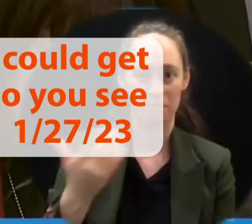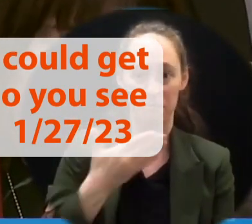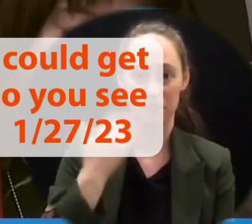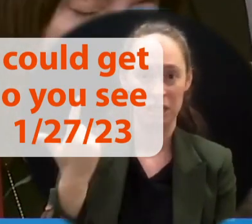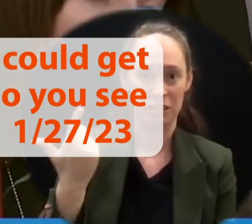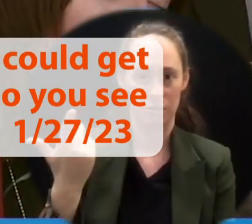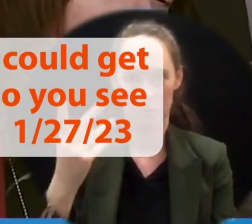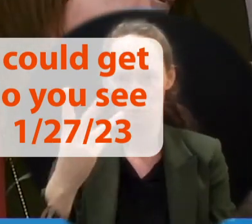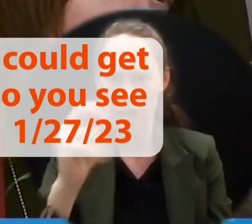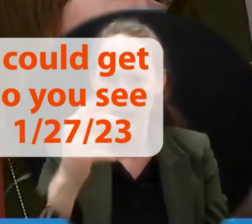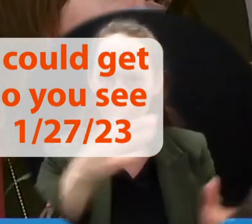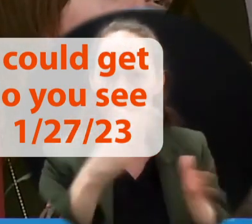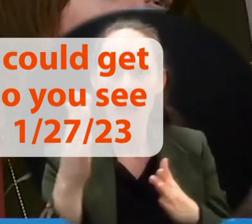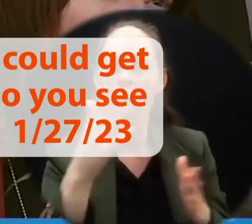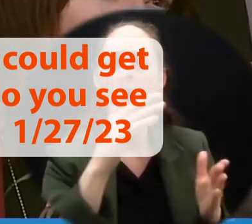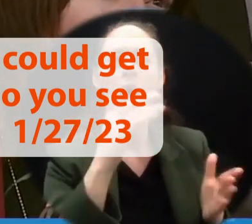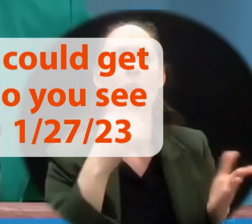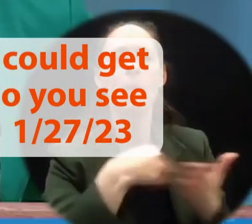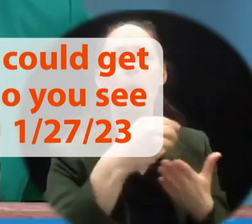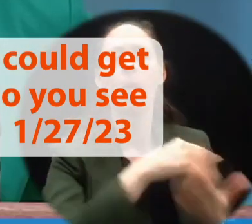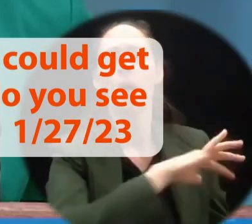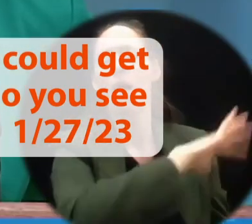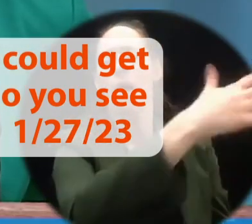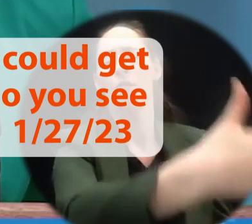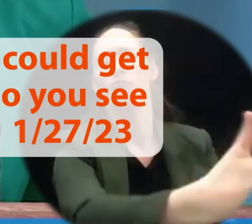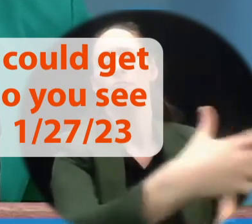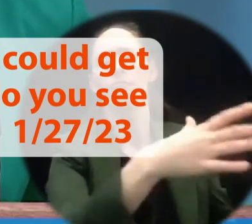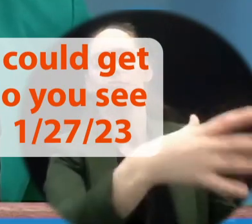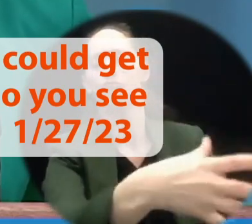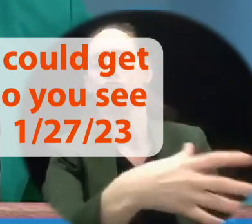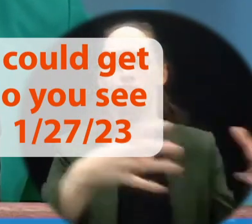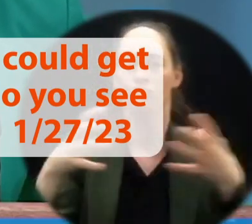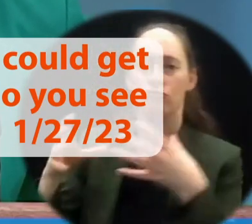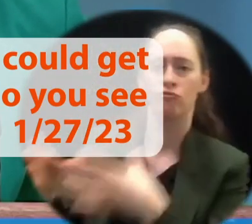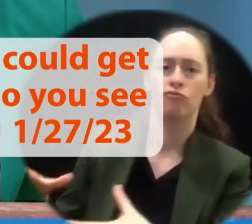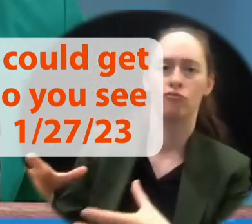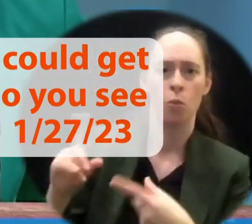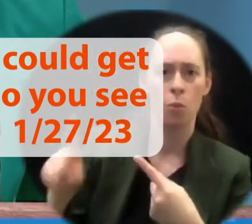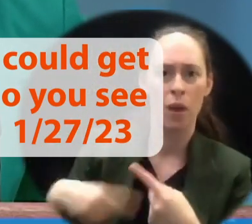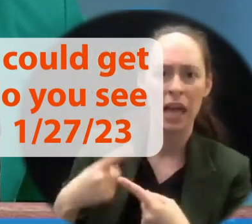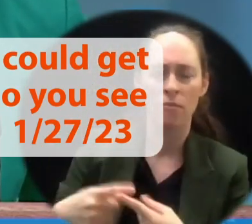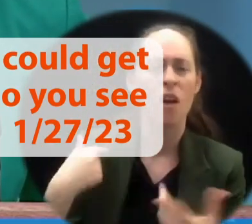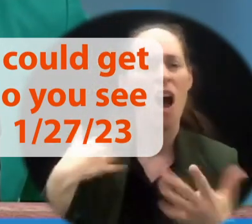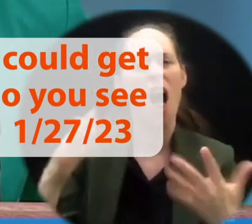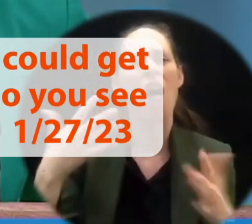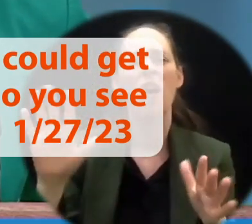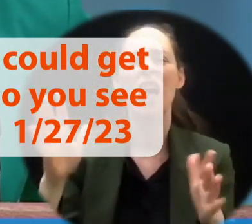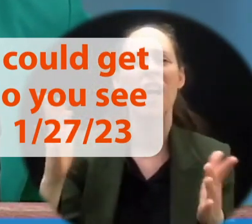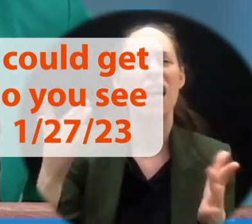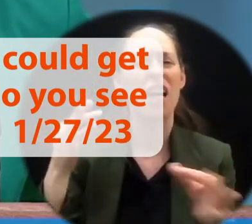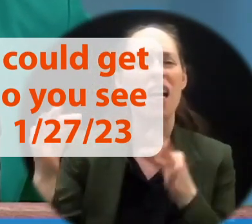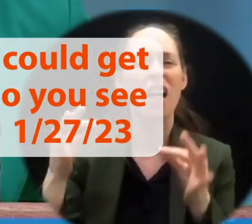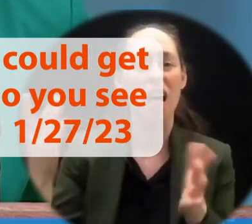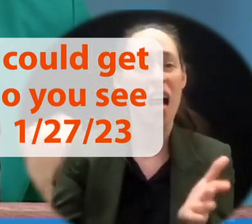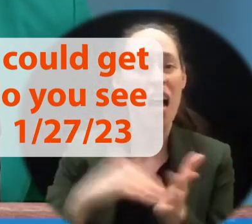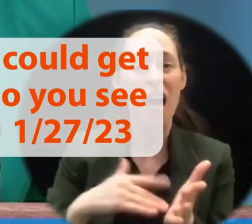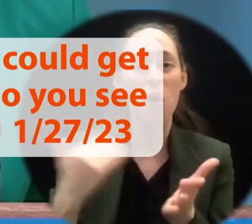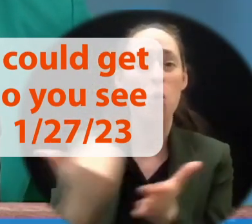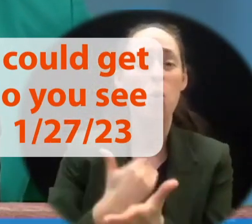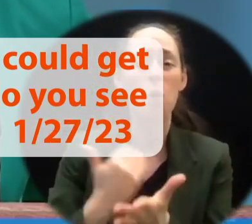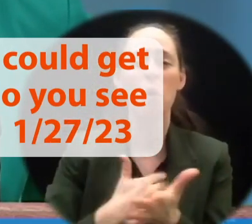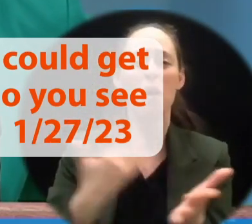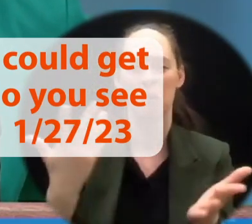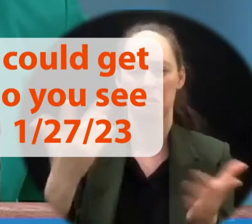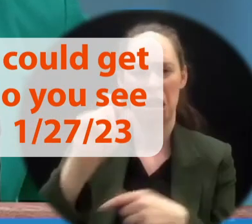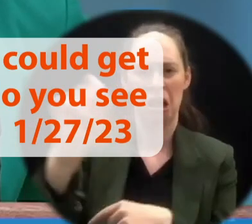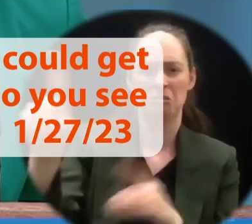see the timeline for refilling it? So we had laid out the plan of how that was going to work. I don't have anything updated on that.